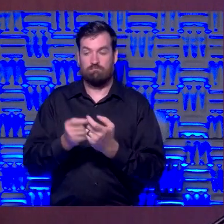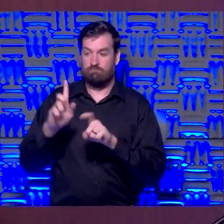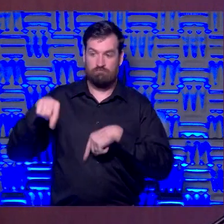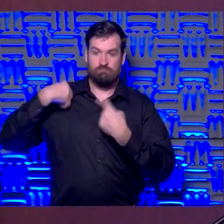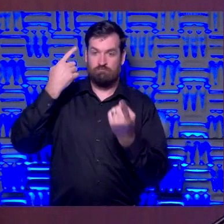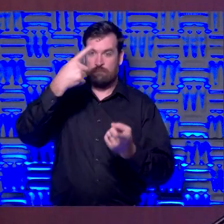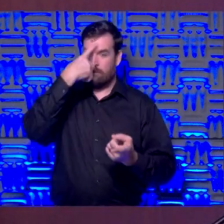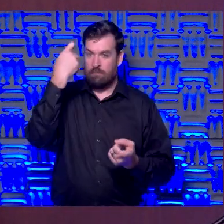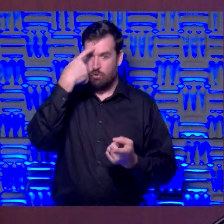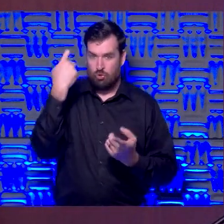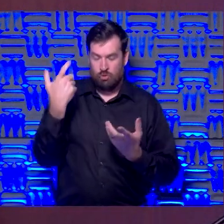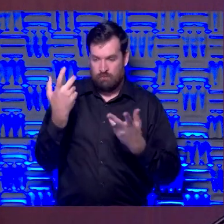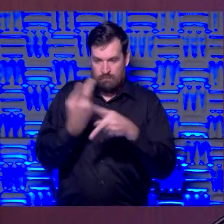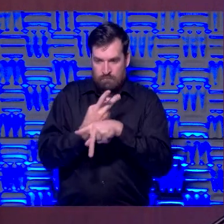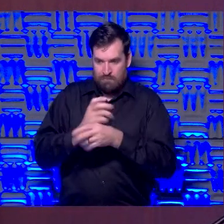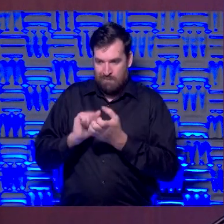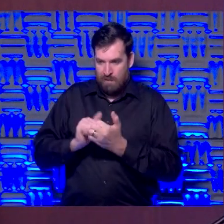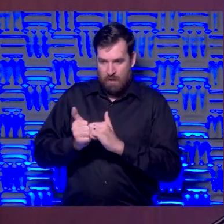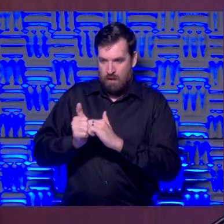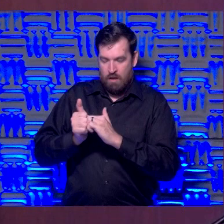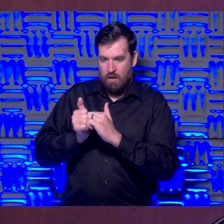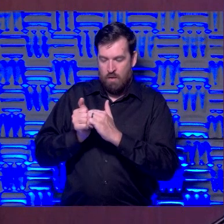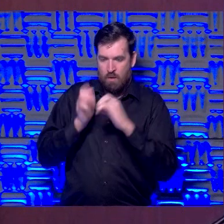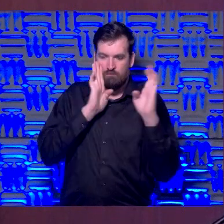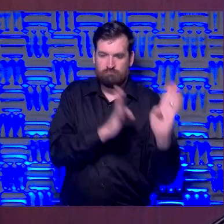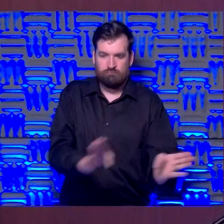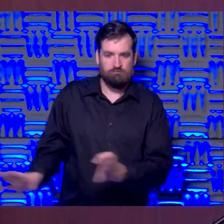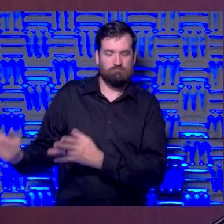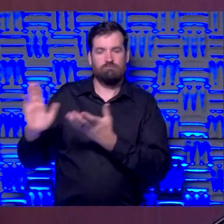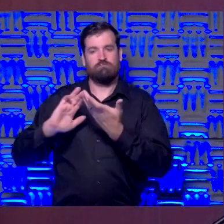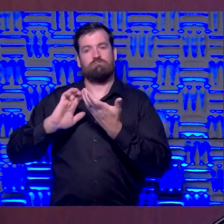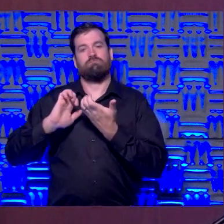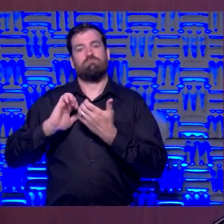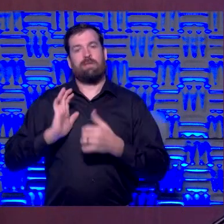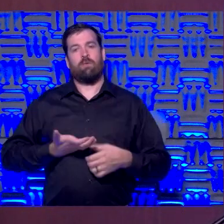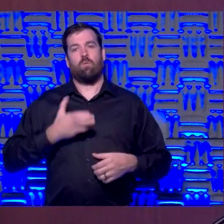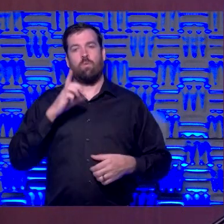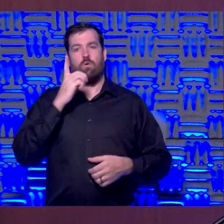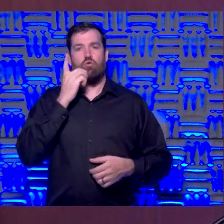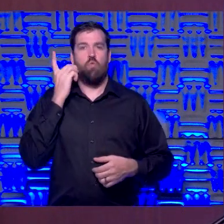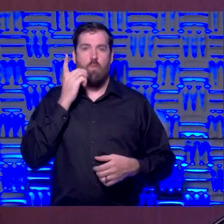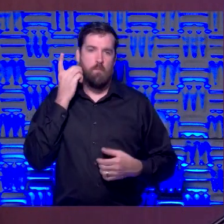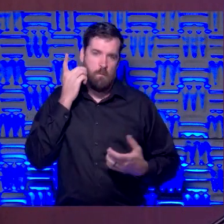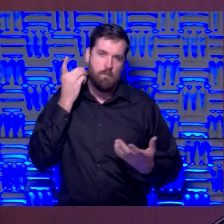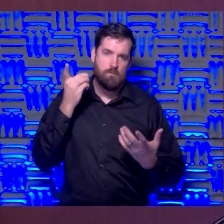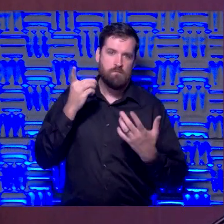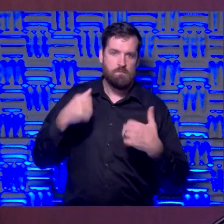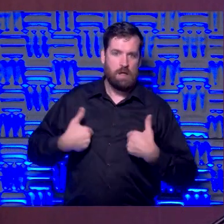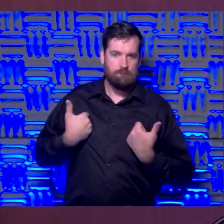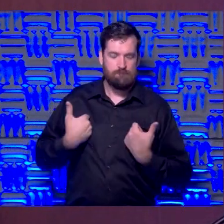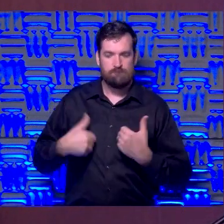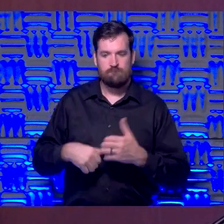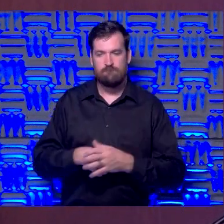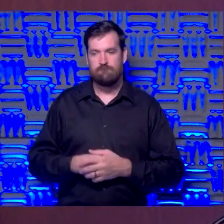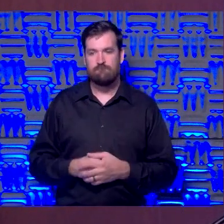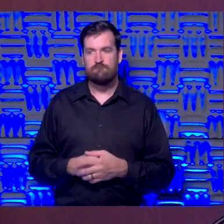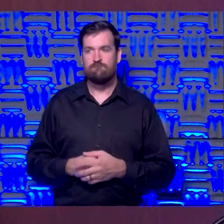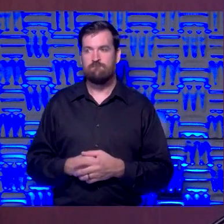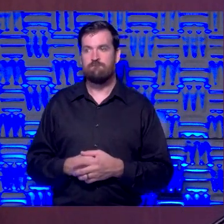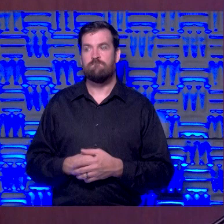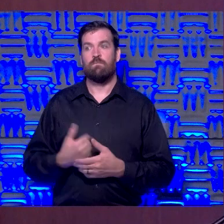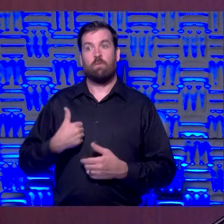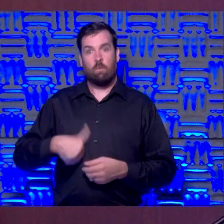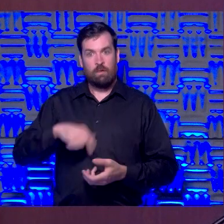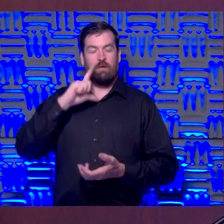been working on how to reorganize our dorm life, if you will, in a way that we believe